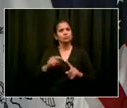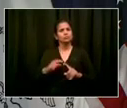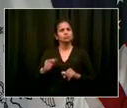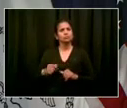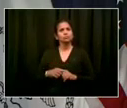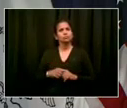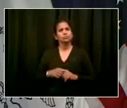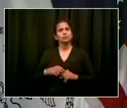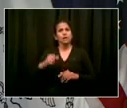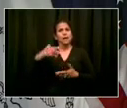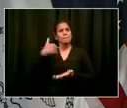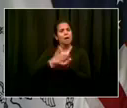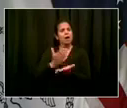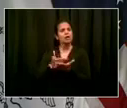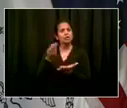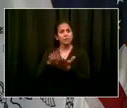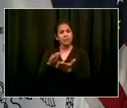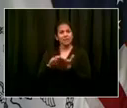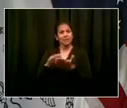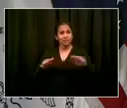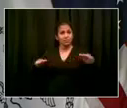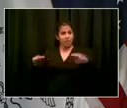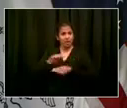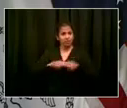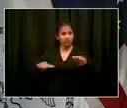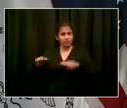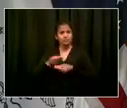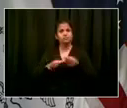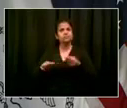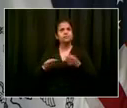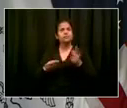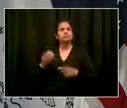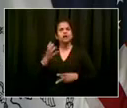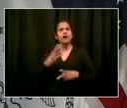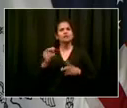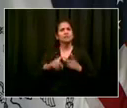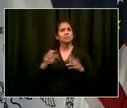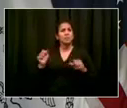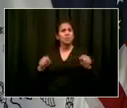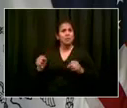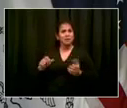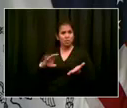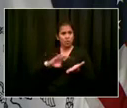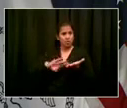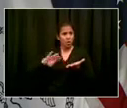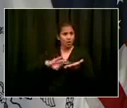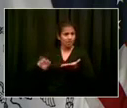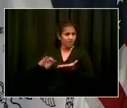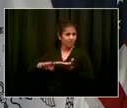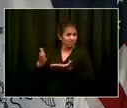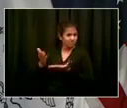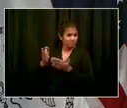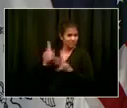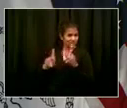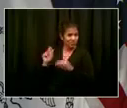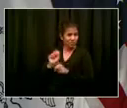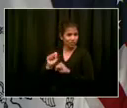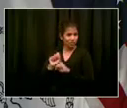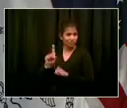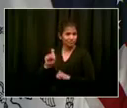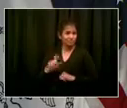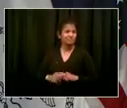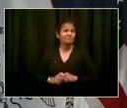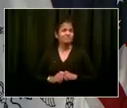and the looming layoffs and your resistance to the Citizens